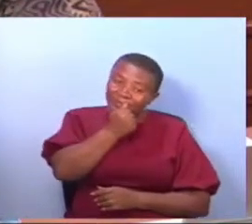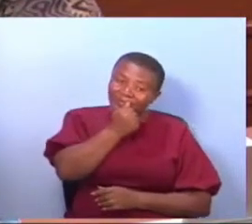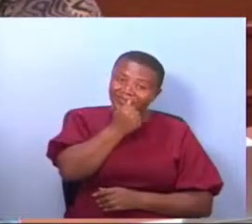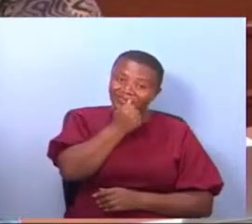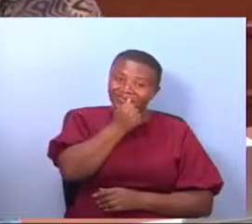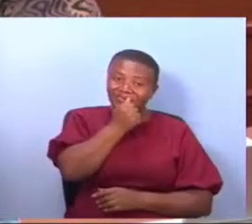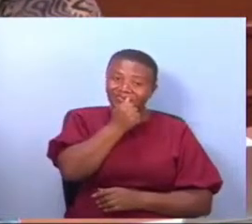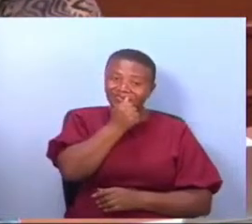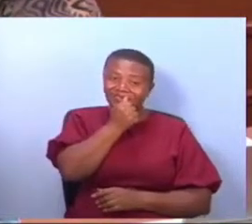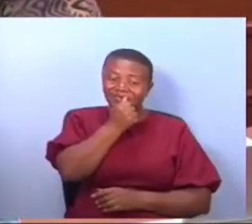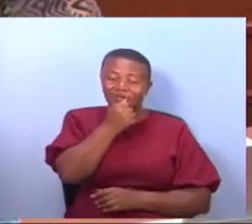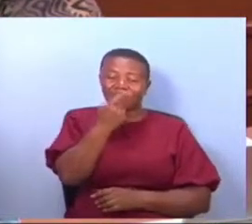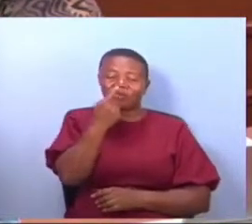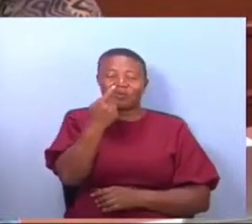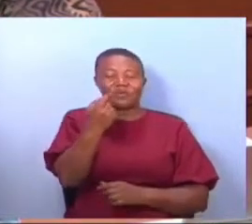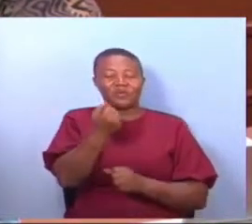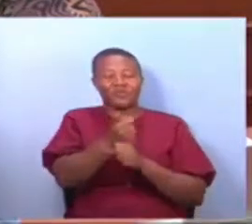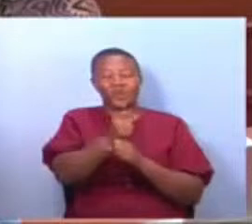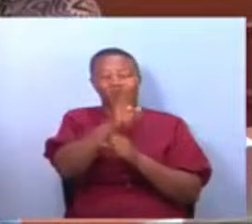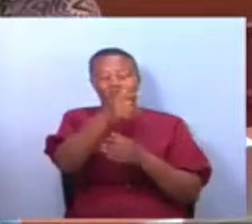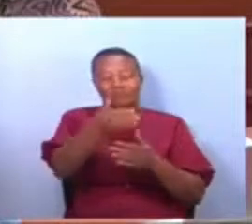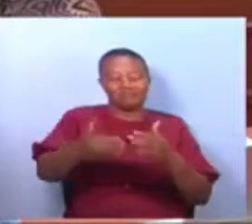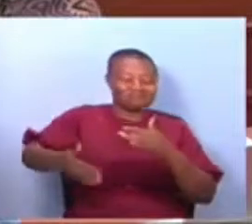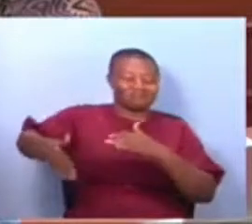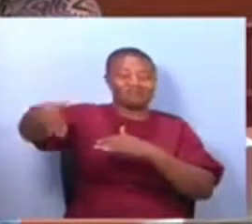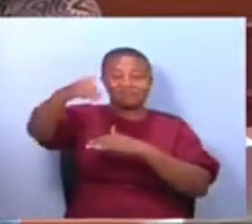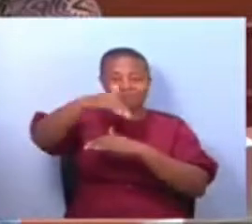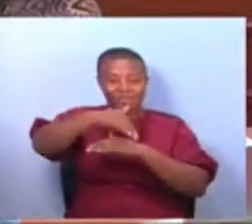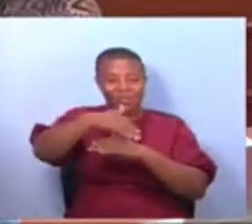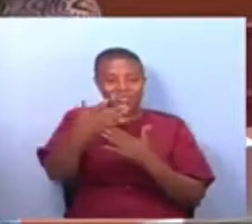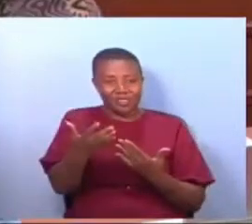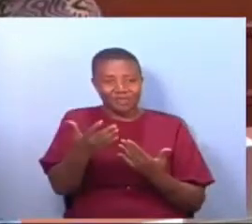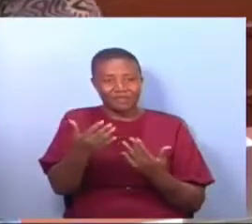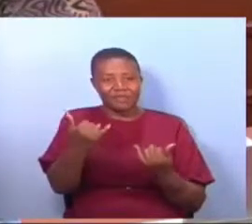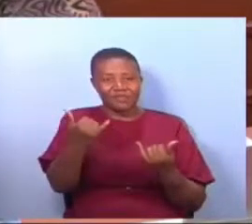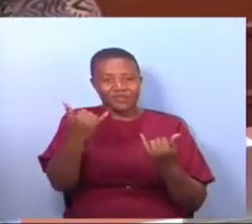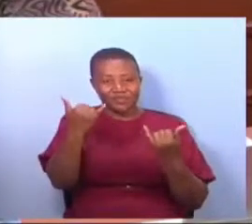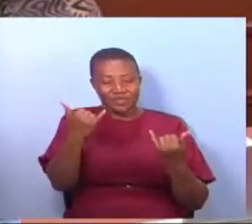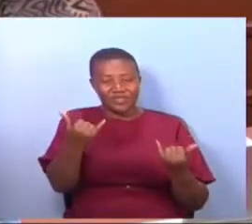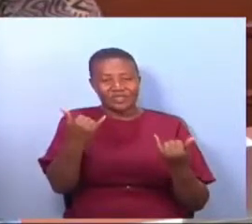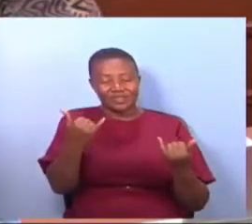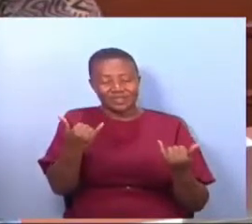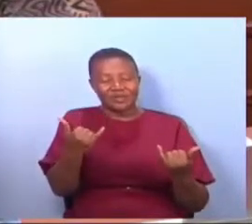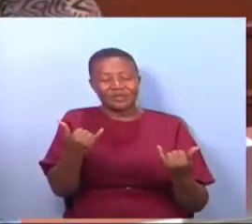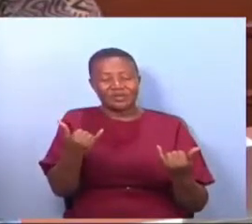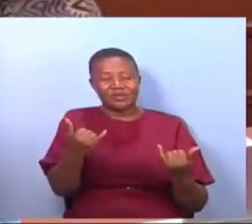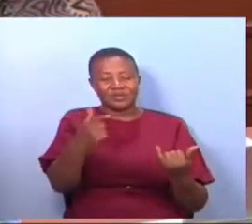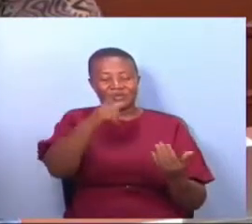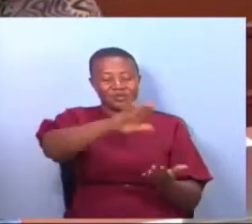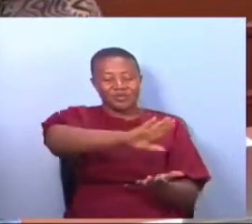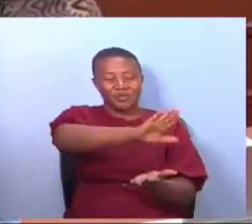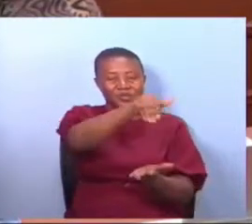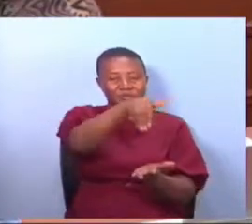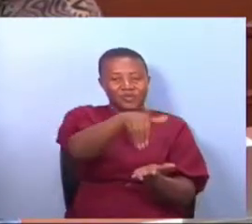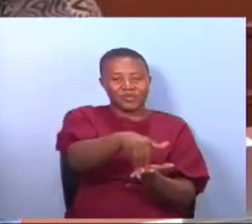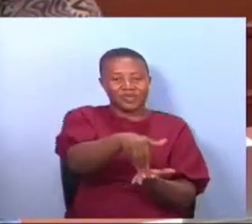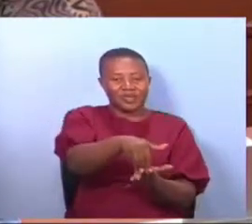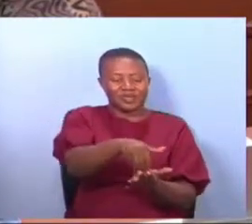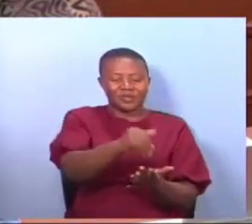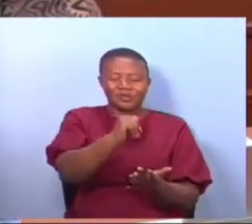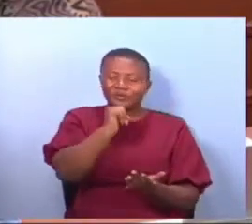has taken you where you are. Well placed in the east of this chamber did not come by